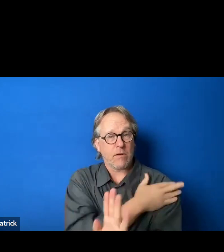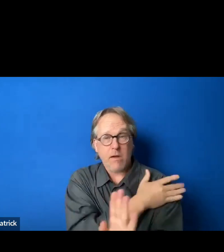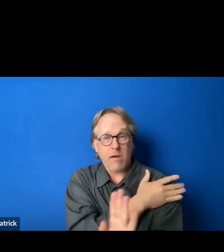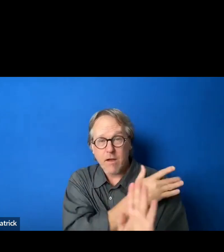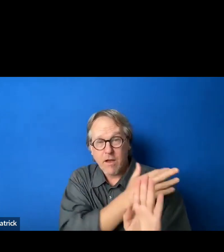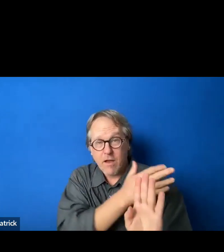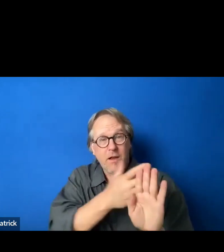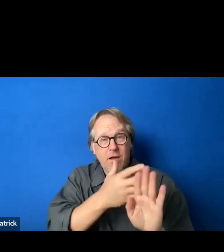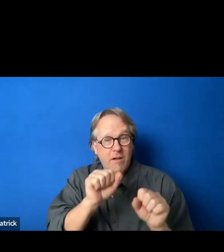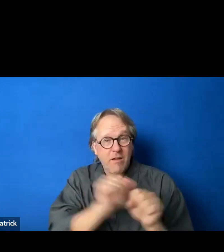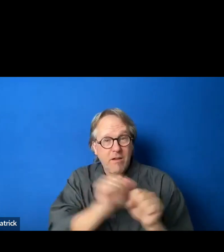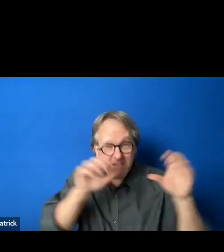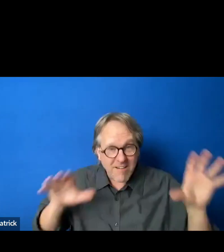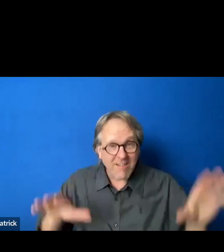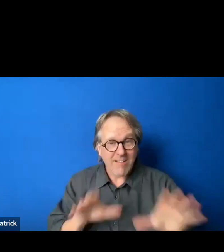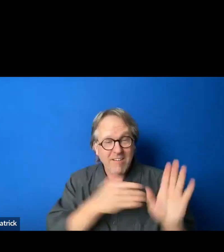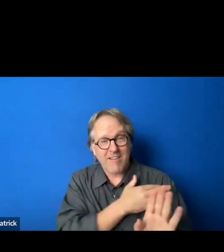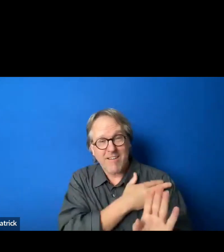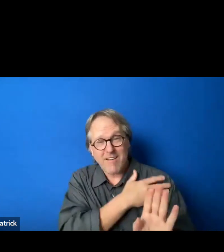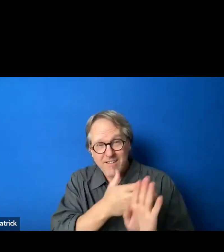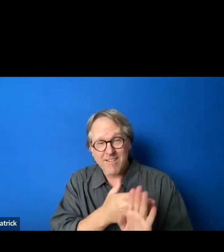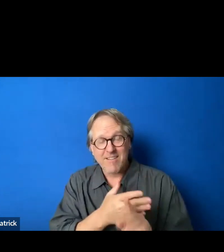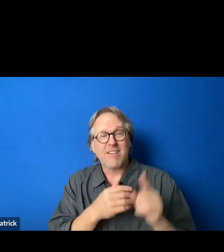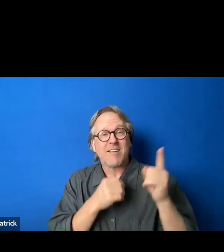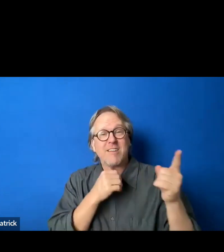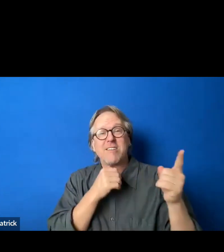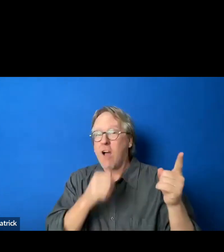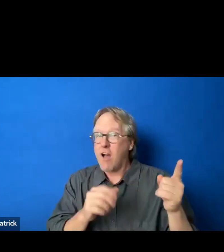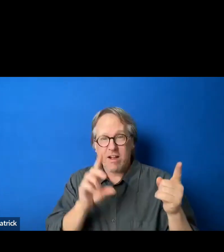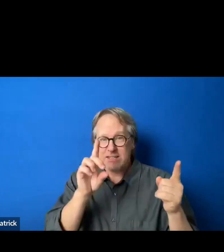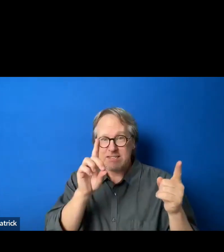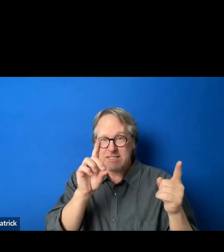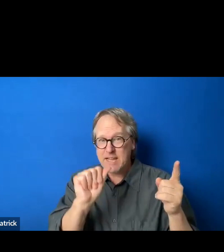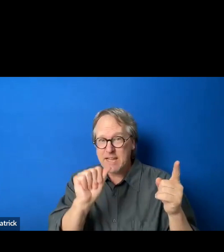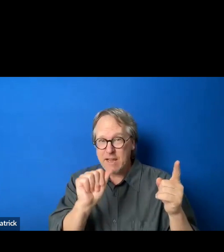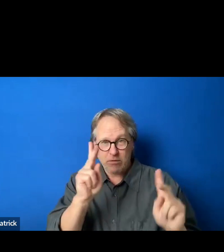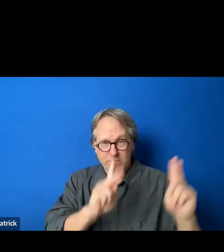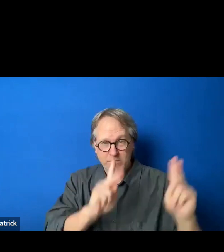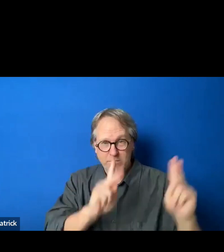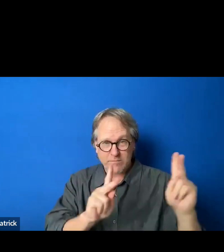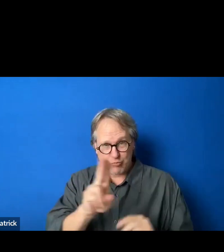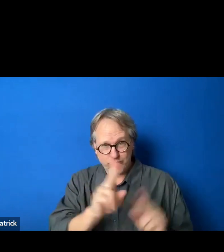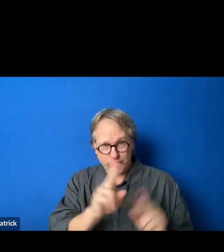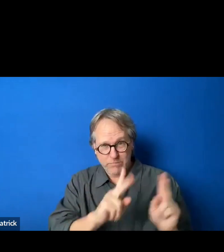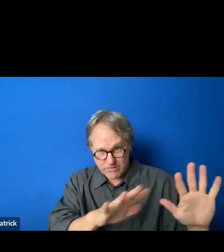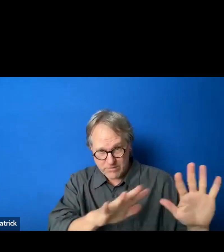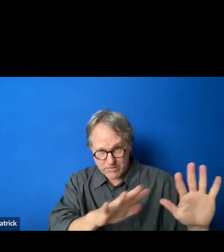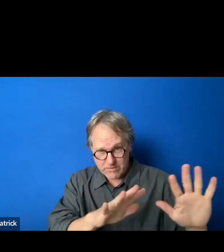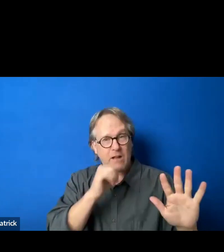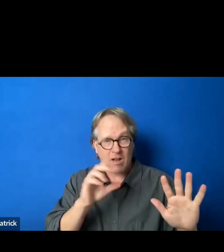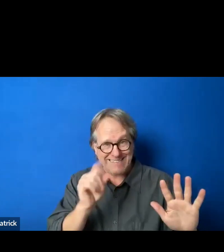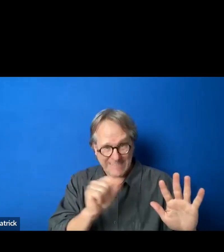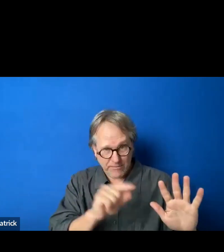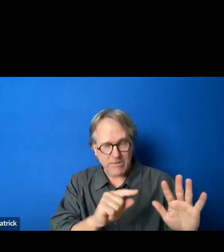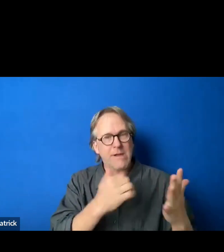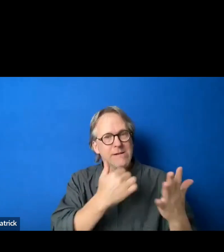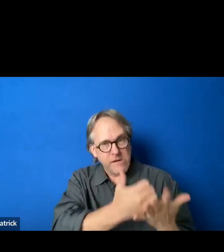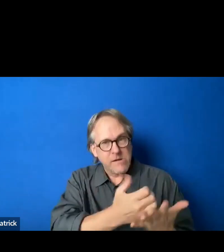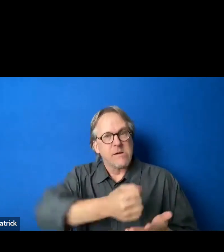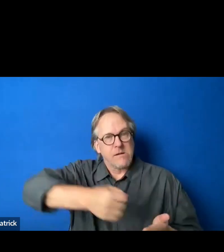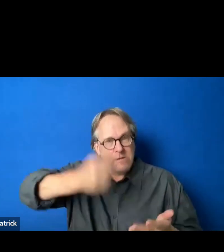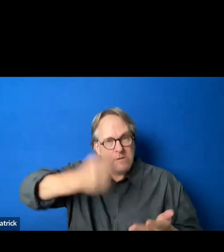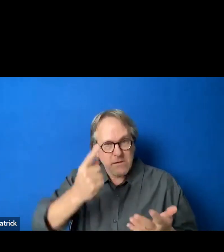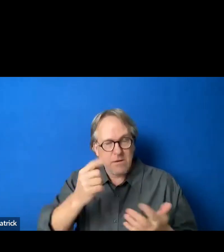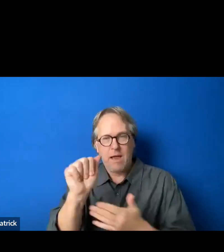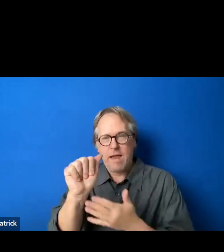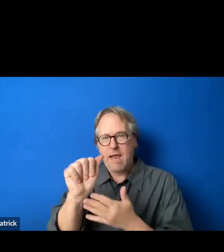to get non-disabled UUs to think about and understand what ableism